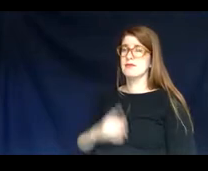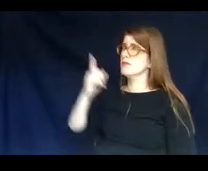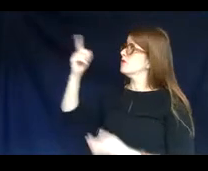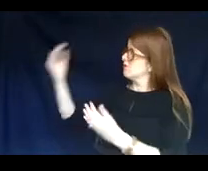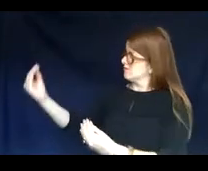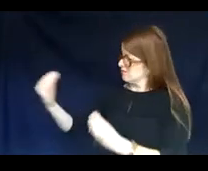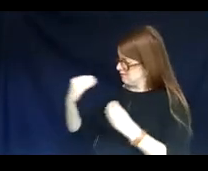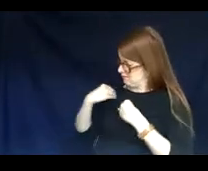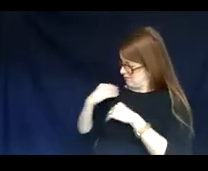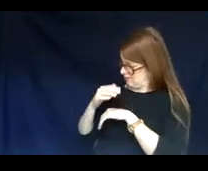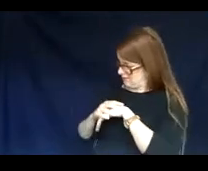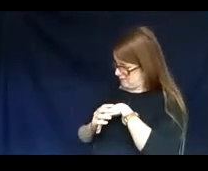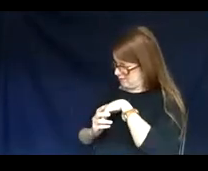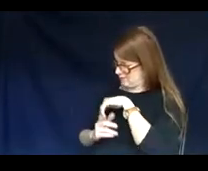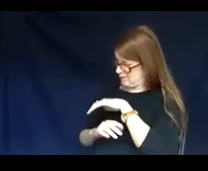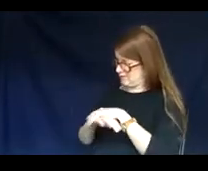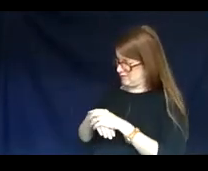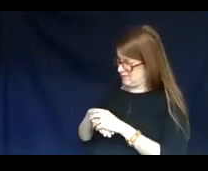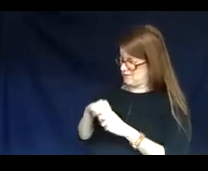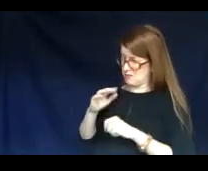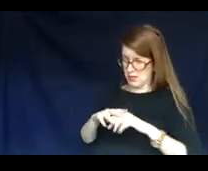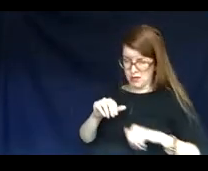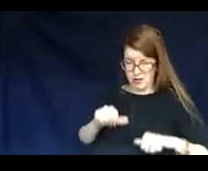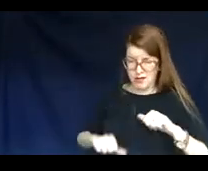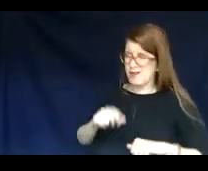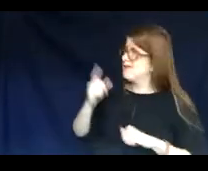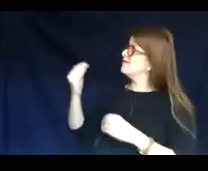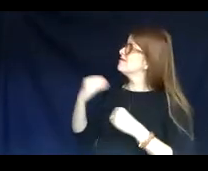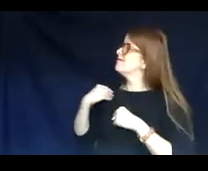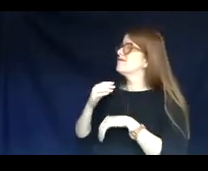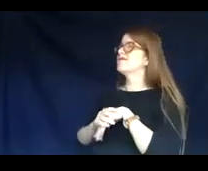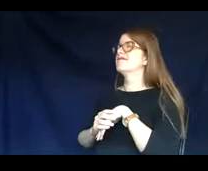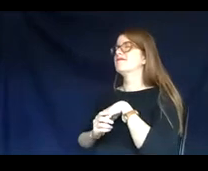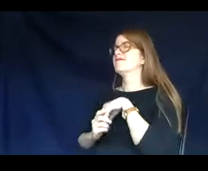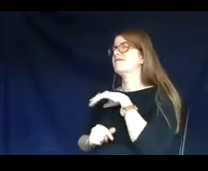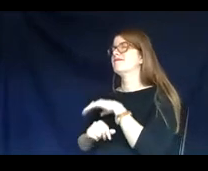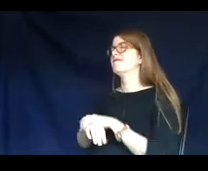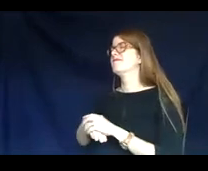love. Be close to your heart.